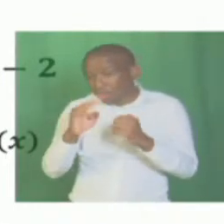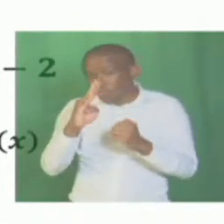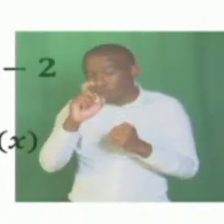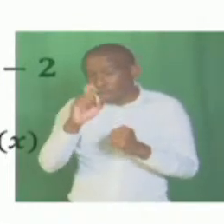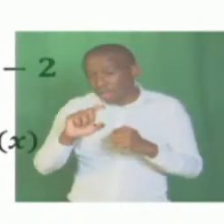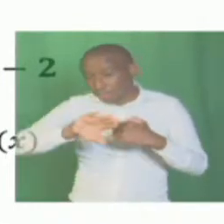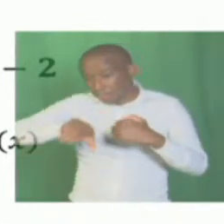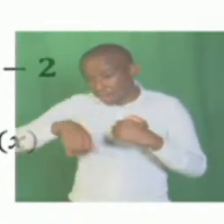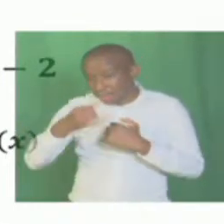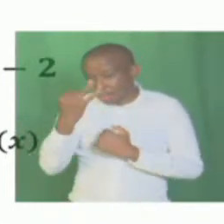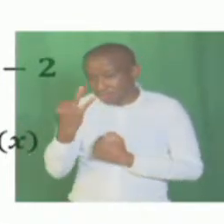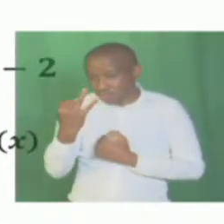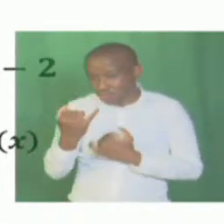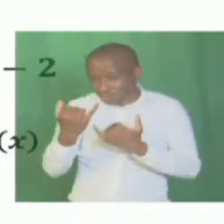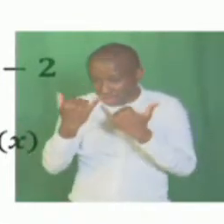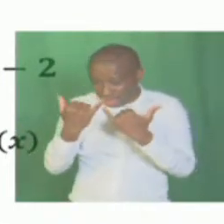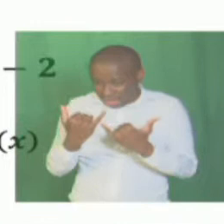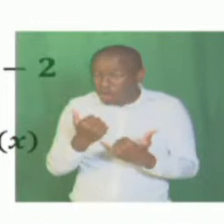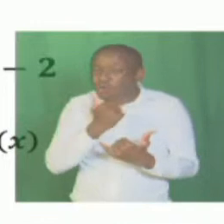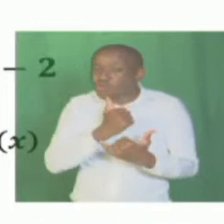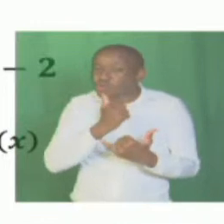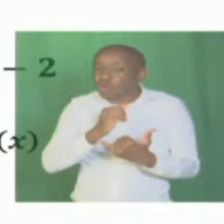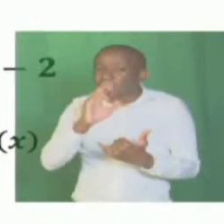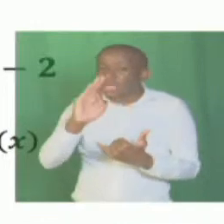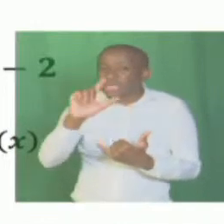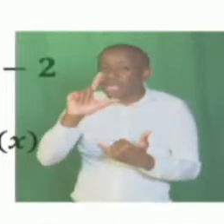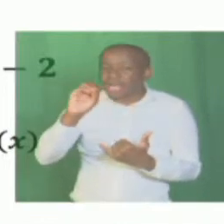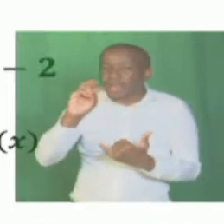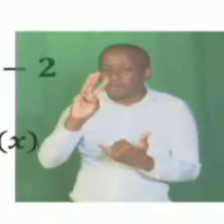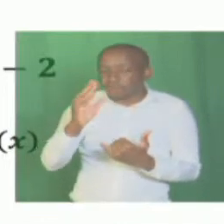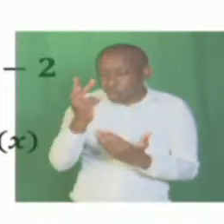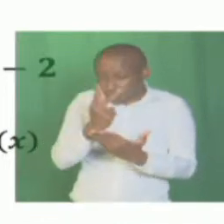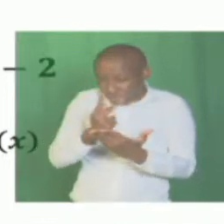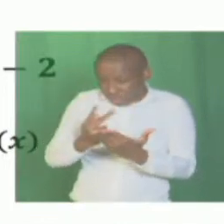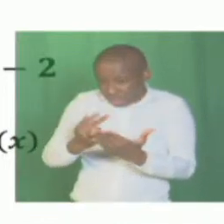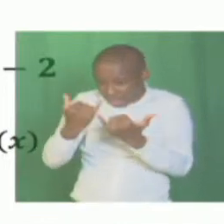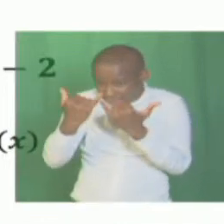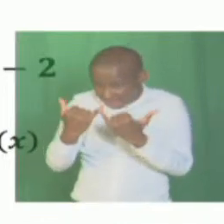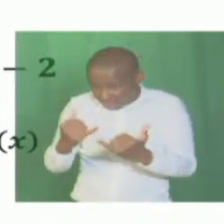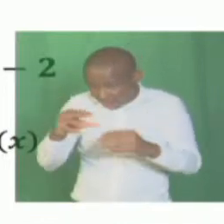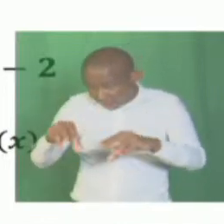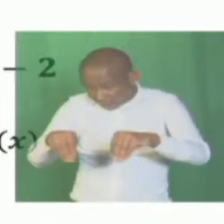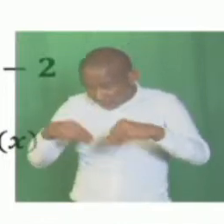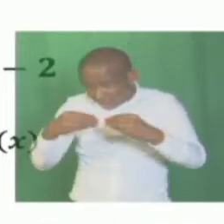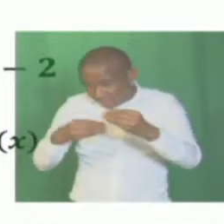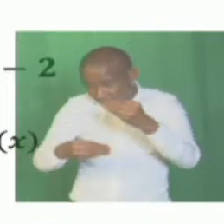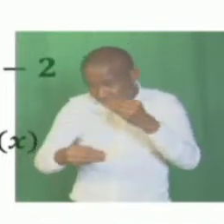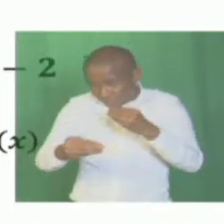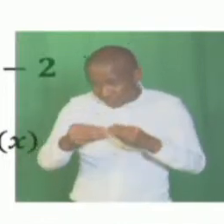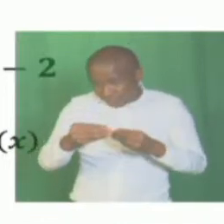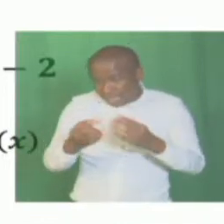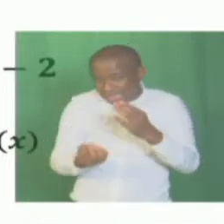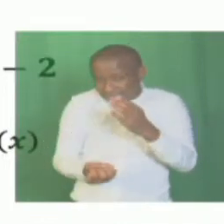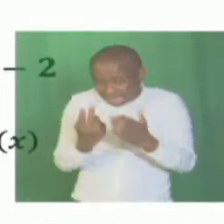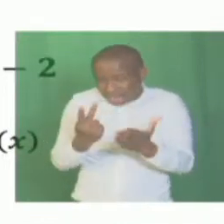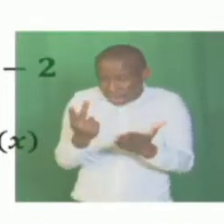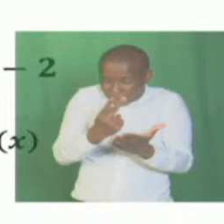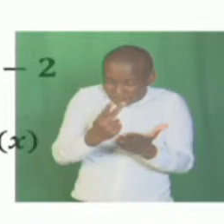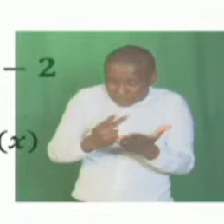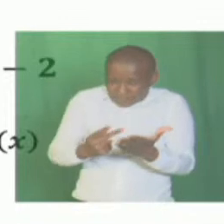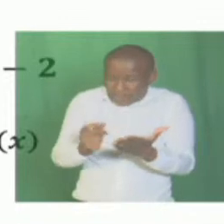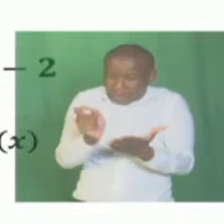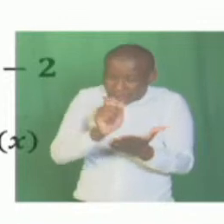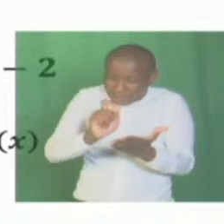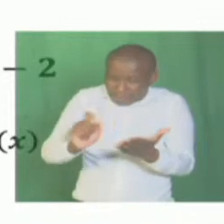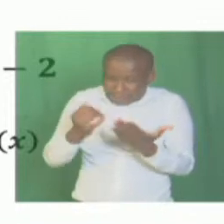2. Using a flowchart to find its inverse, we will start by rewriting the function all over again. So